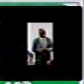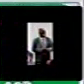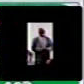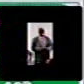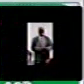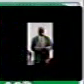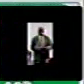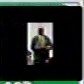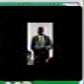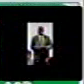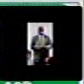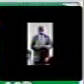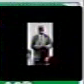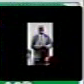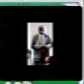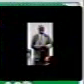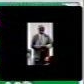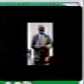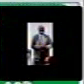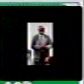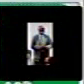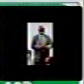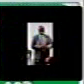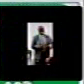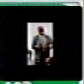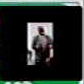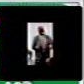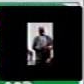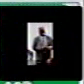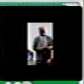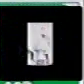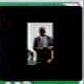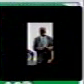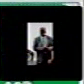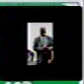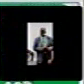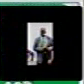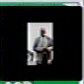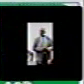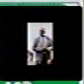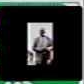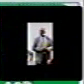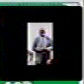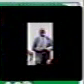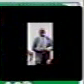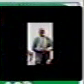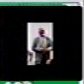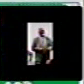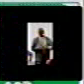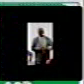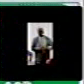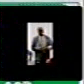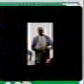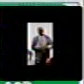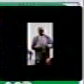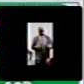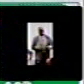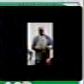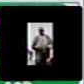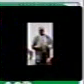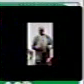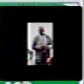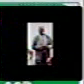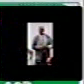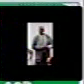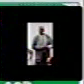name. It's the authority the Lord has given you. And that authority will come in full force,